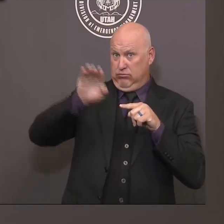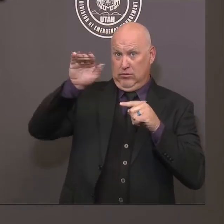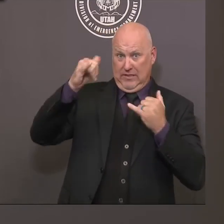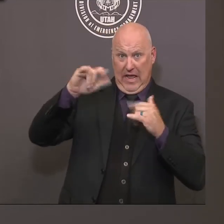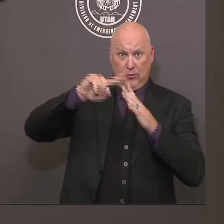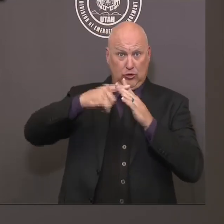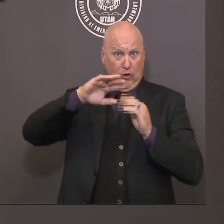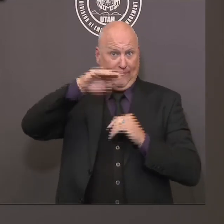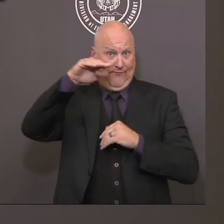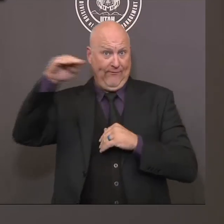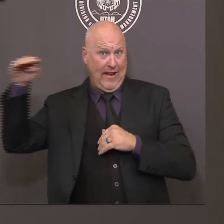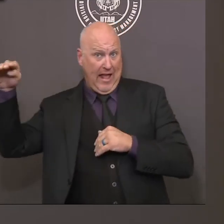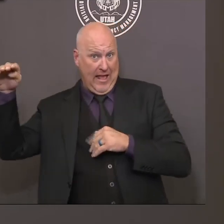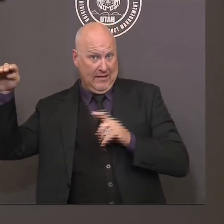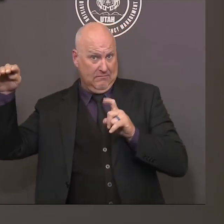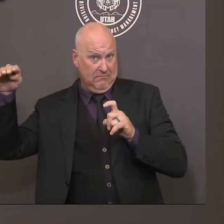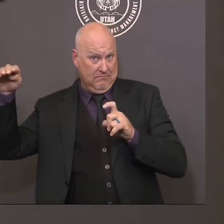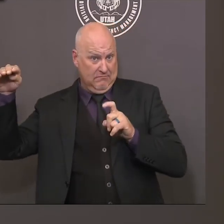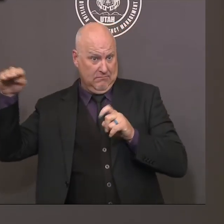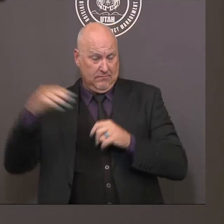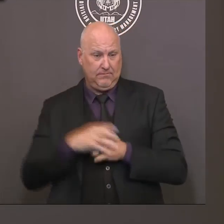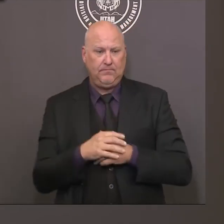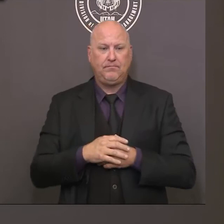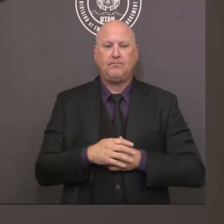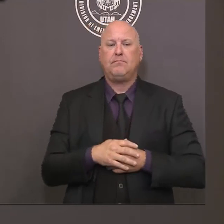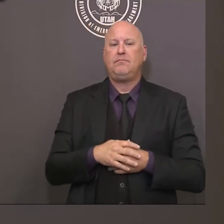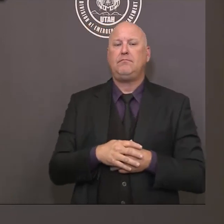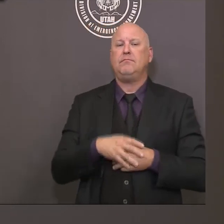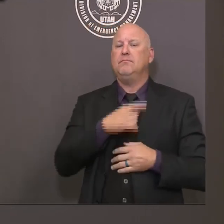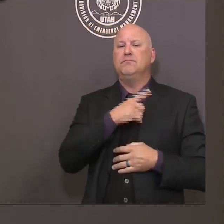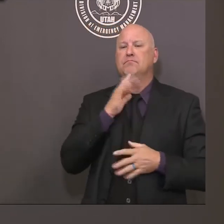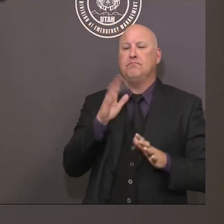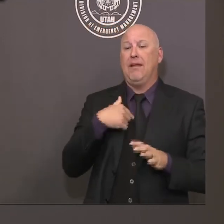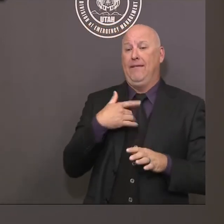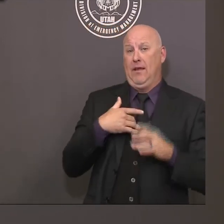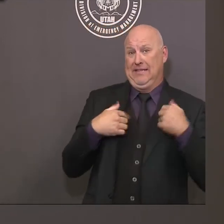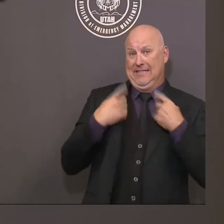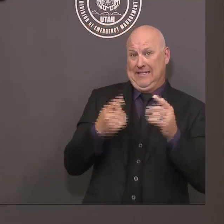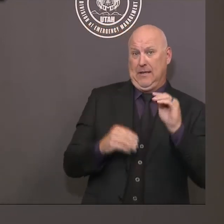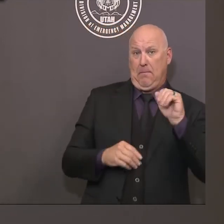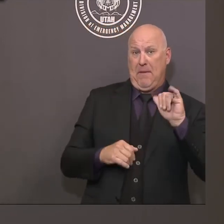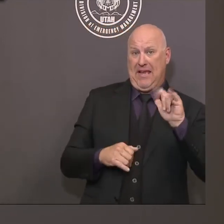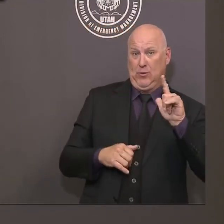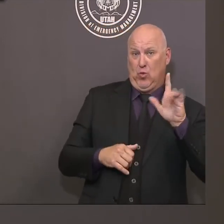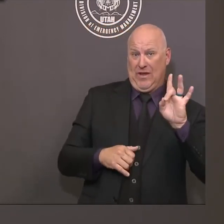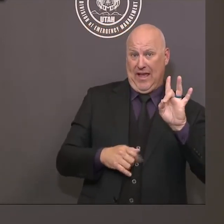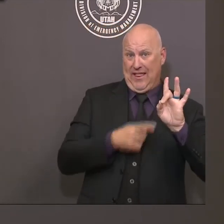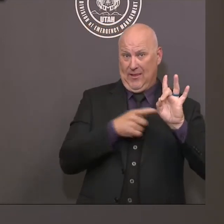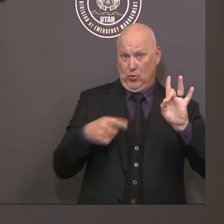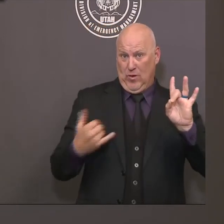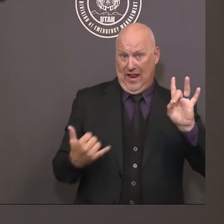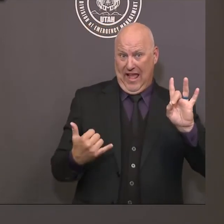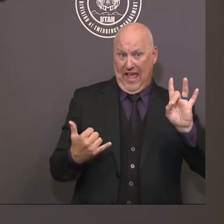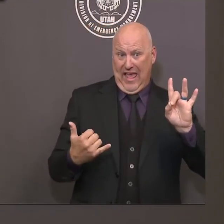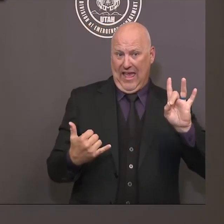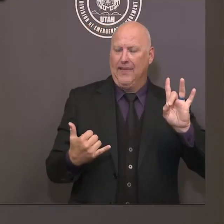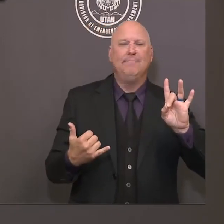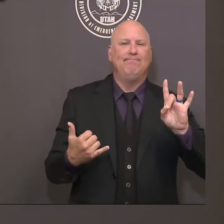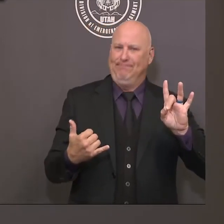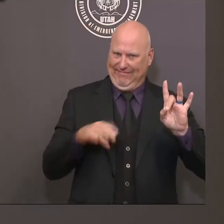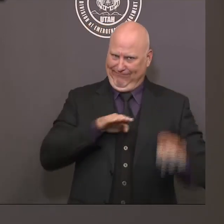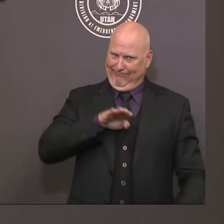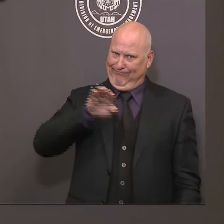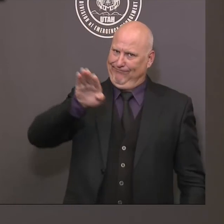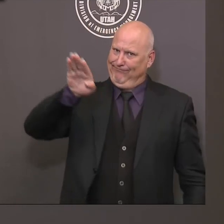from about May 28th with our daily cases now reaching, in the 400s. So we're definitely seeing an increase in our growth